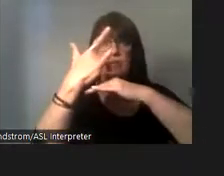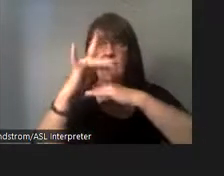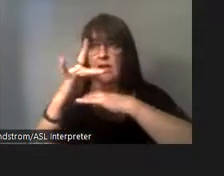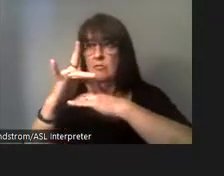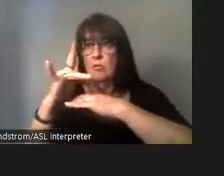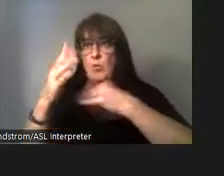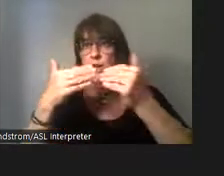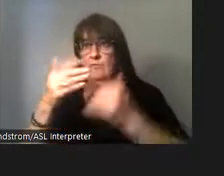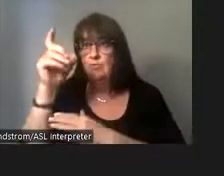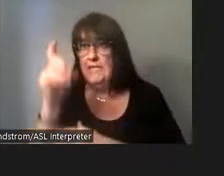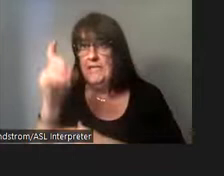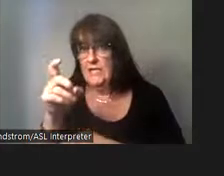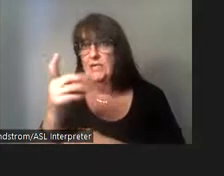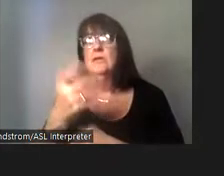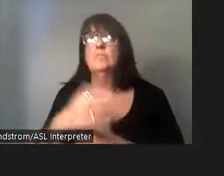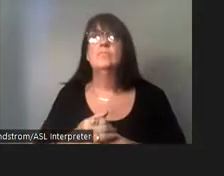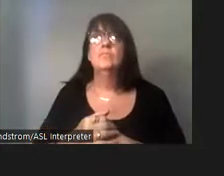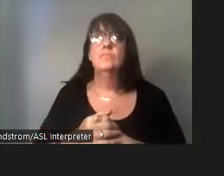need.